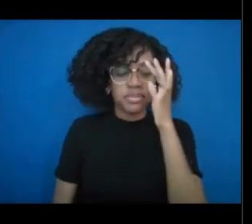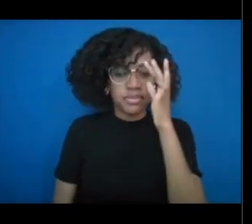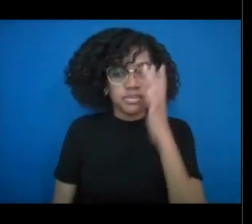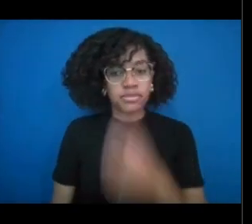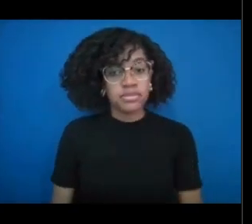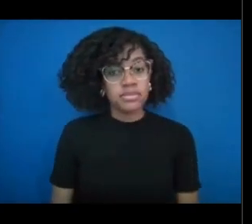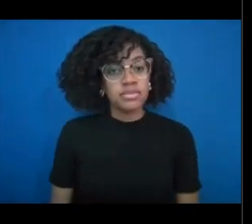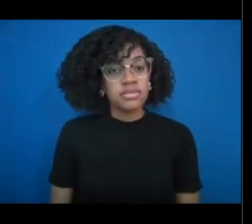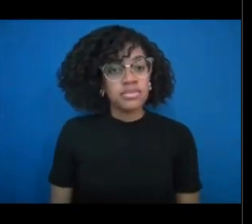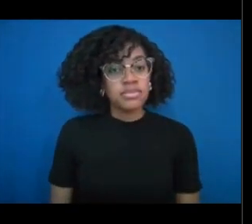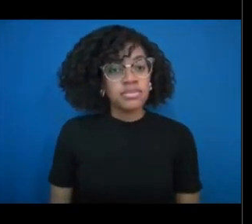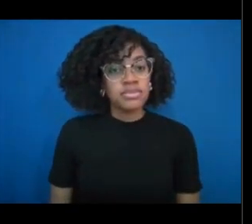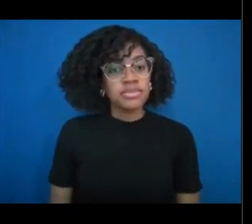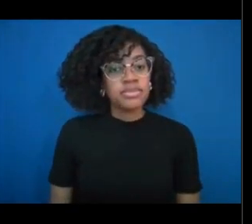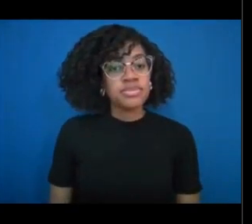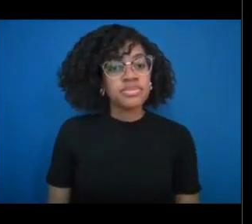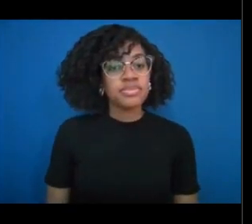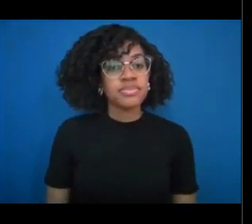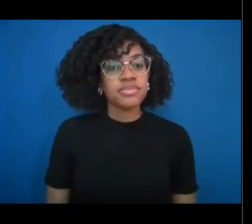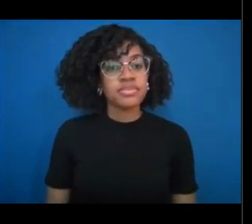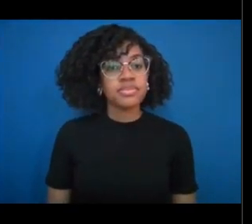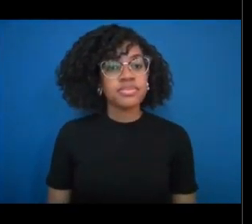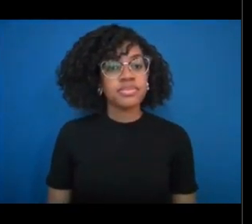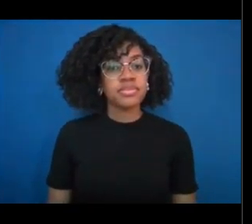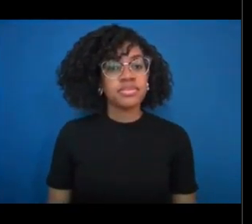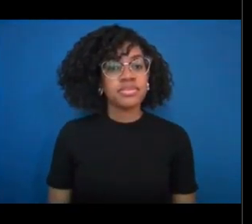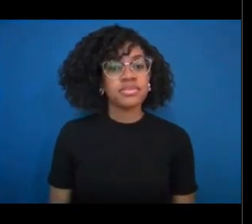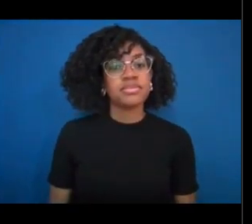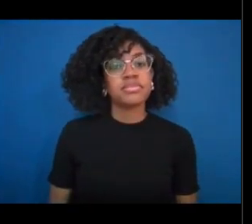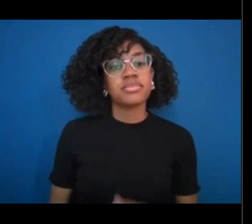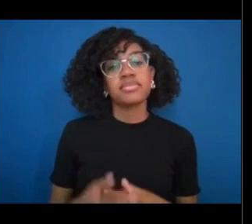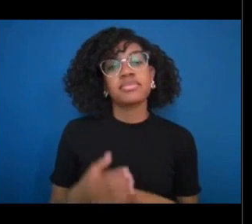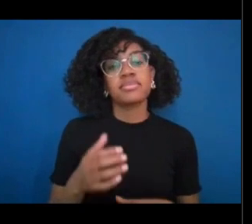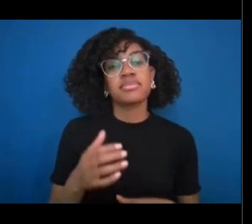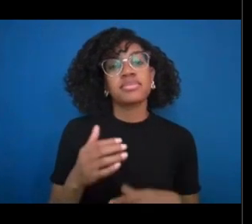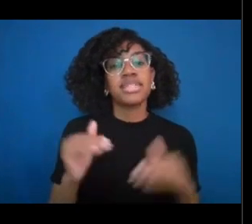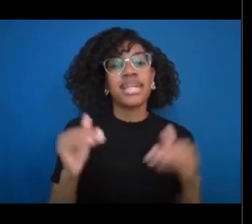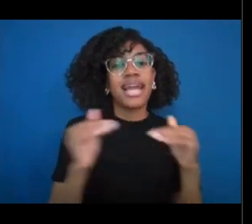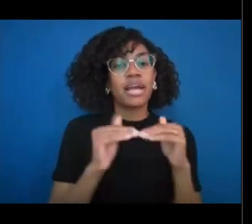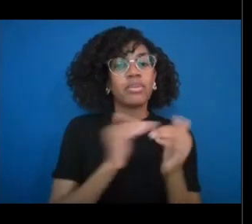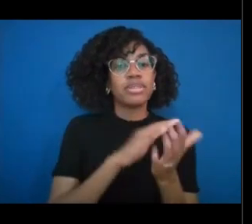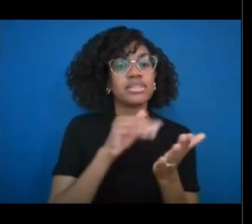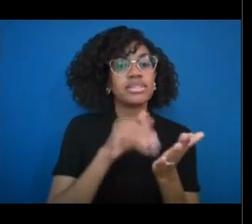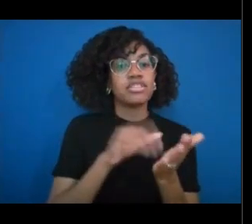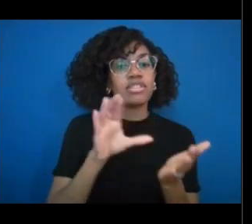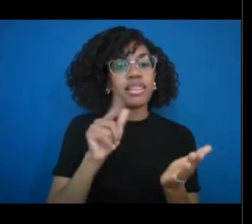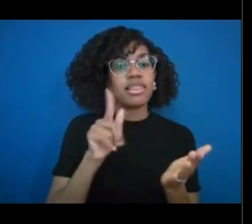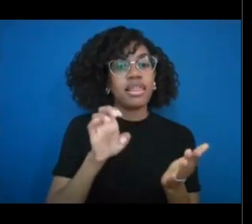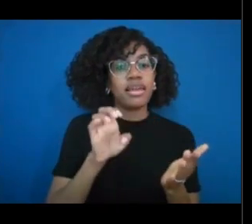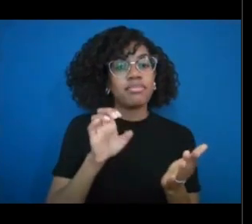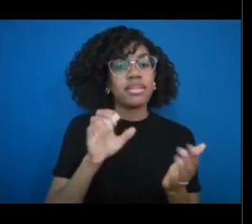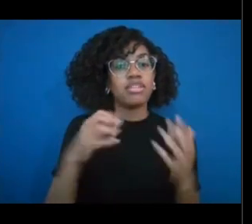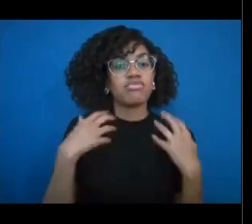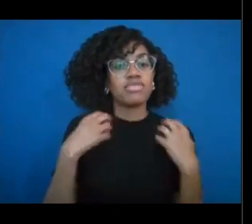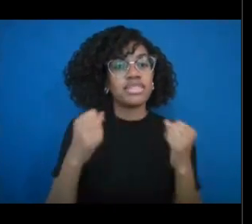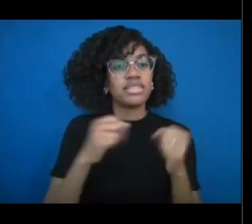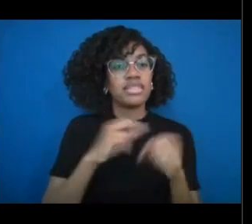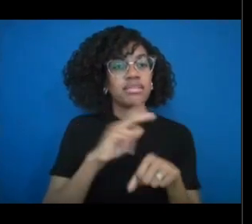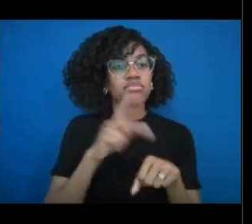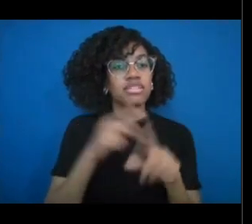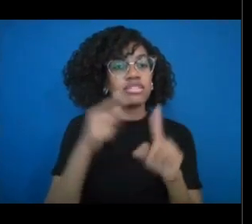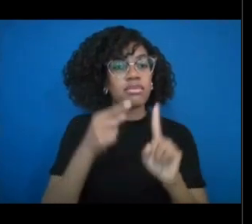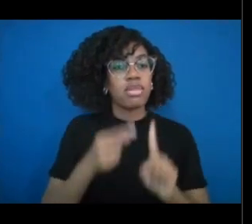They apply equity-centered climate resilience principles. They reduce exposure, vulnerability, and risk